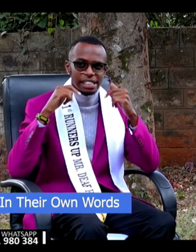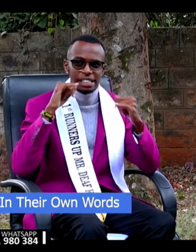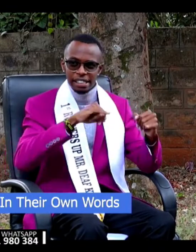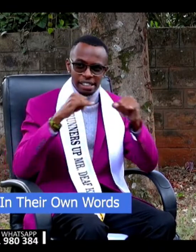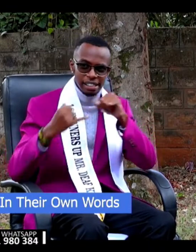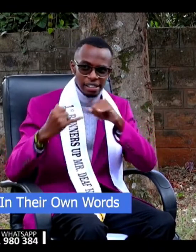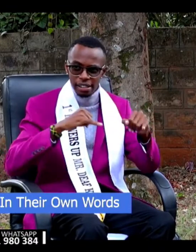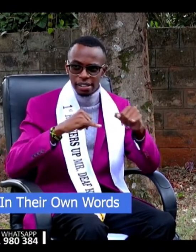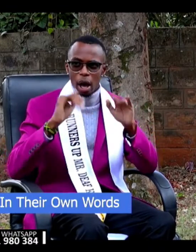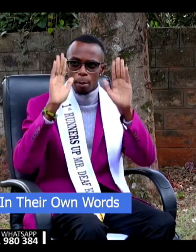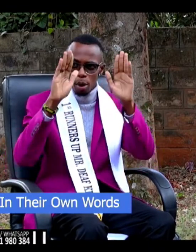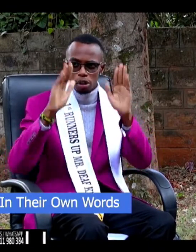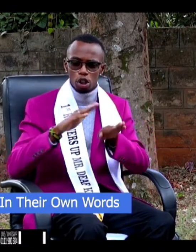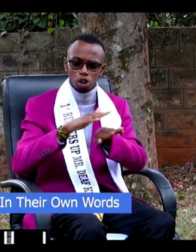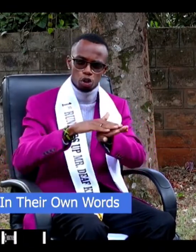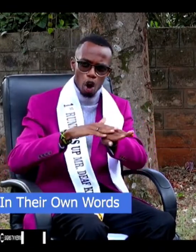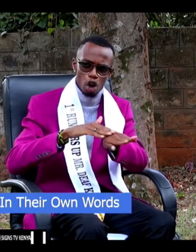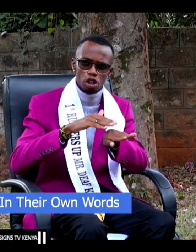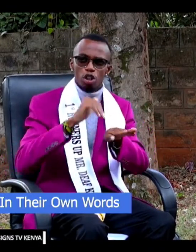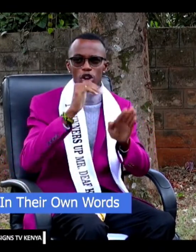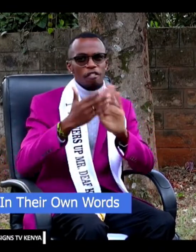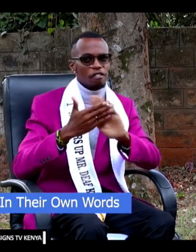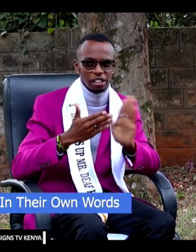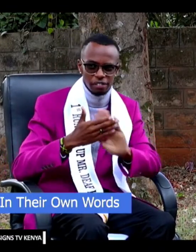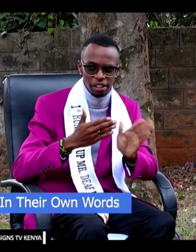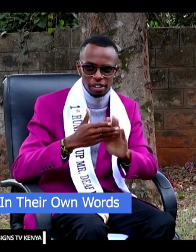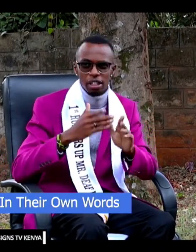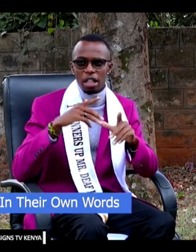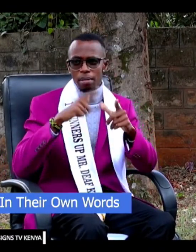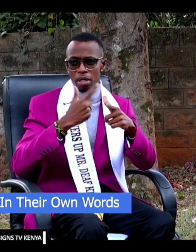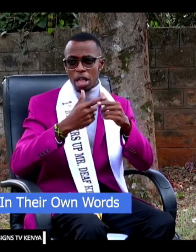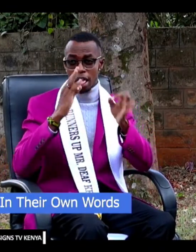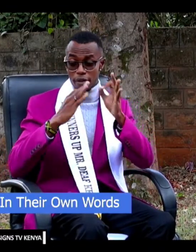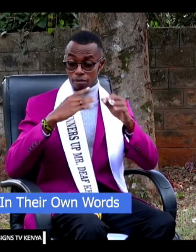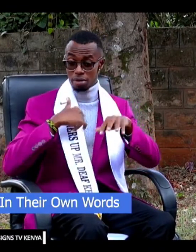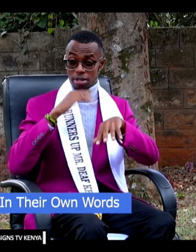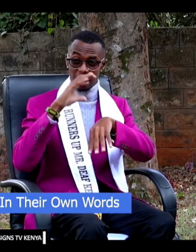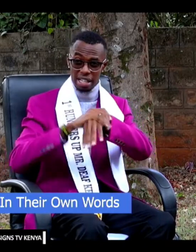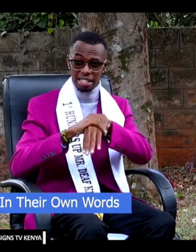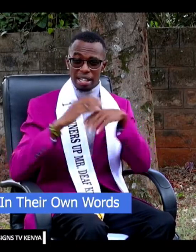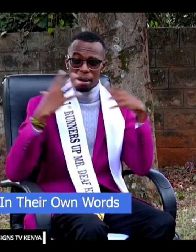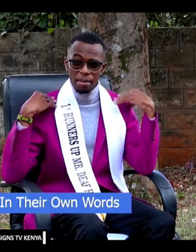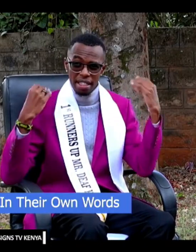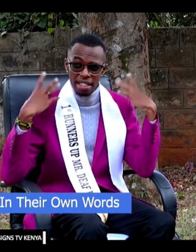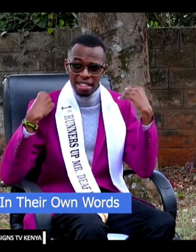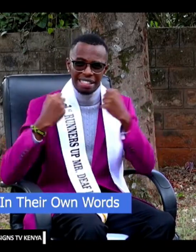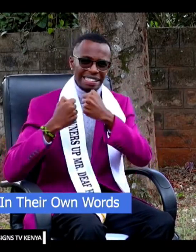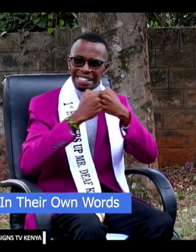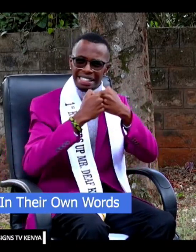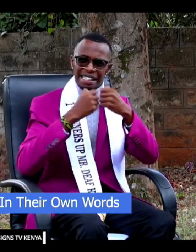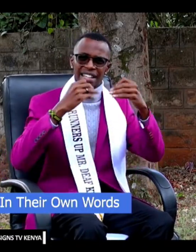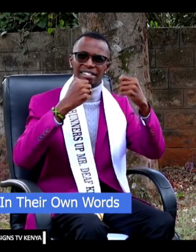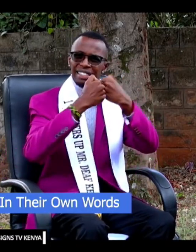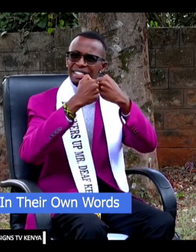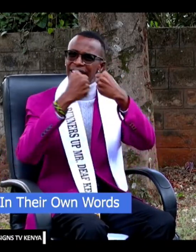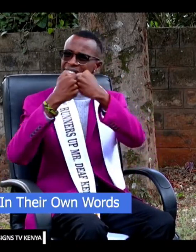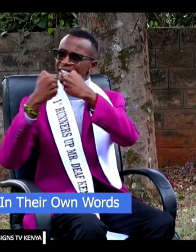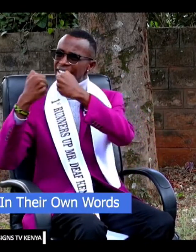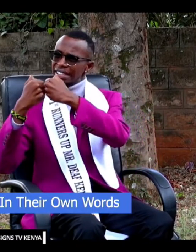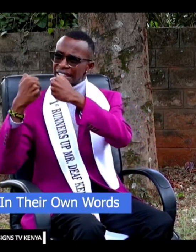with some coaches on how to do my facial expression, smiling, and how to